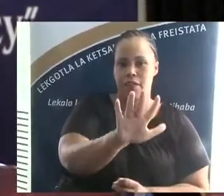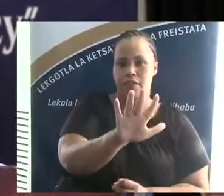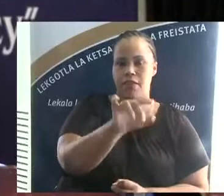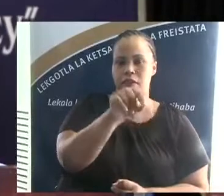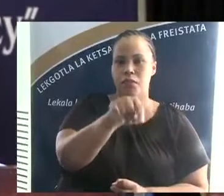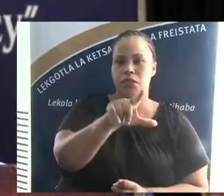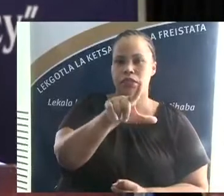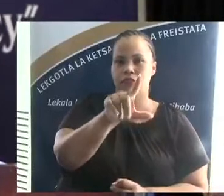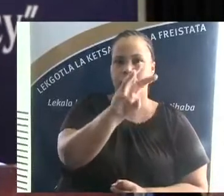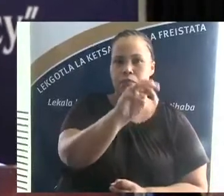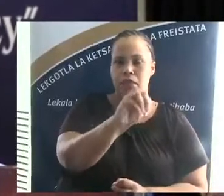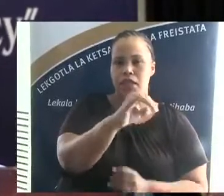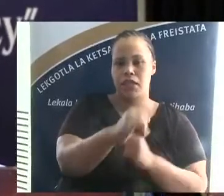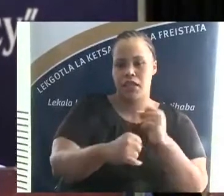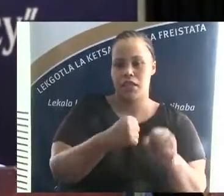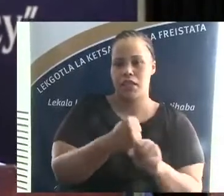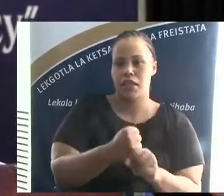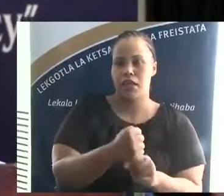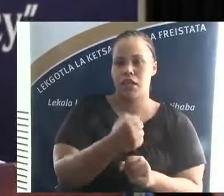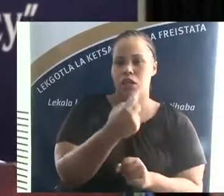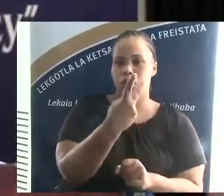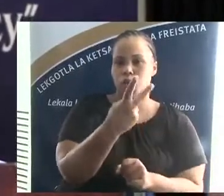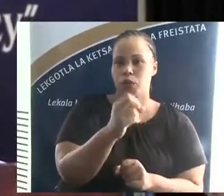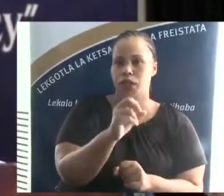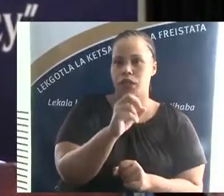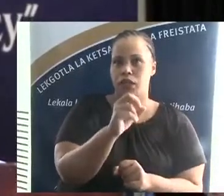$665.7 million in 22-23,